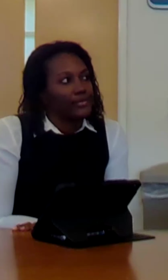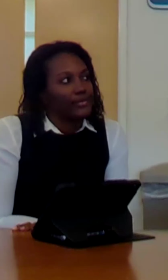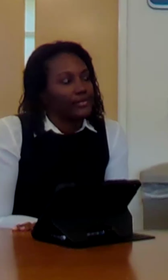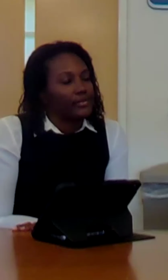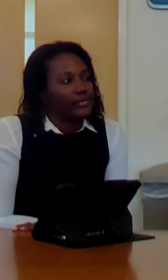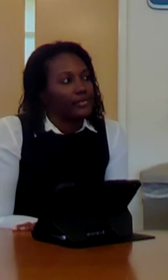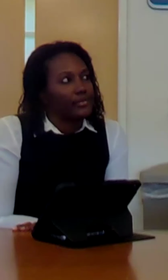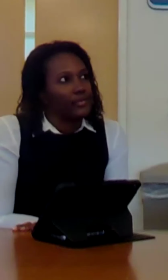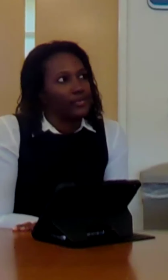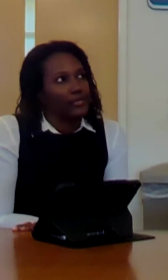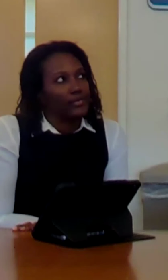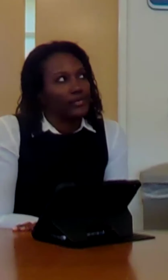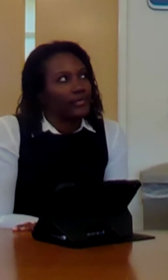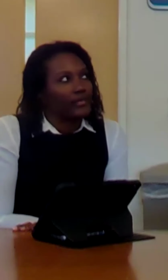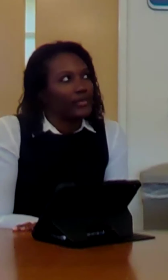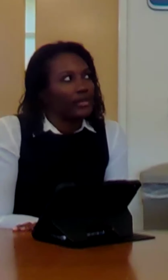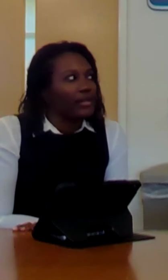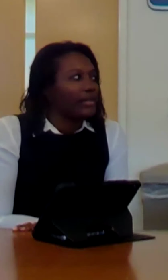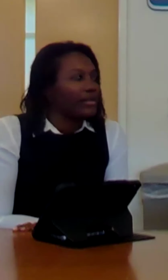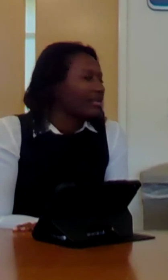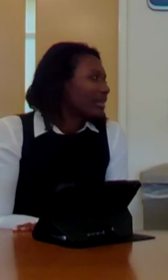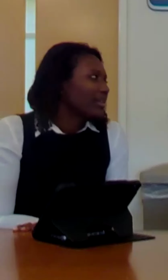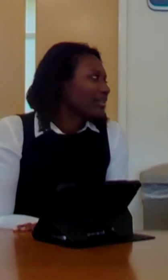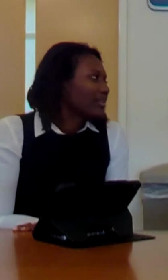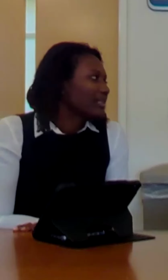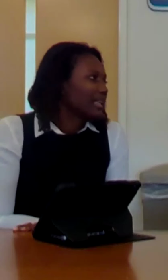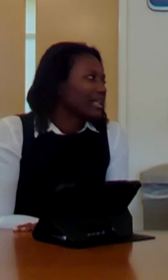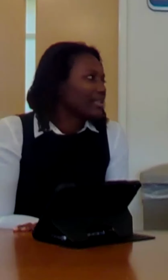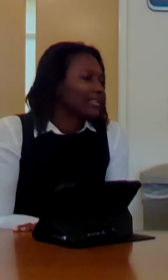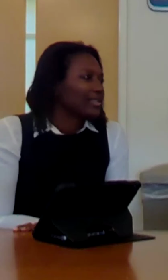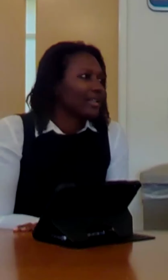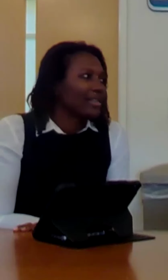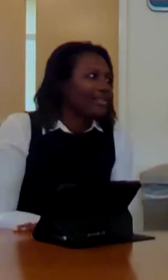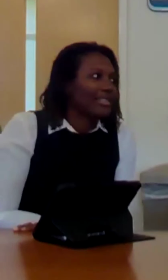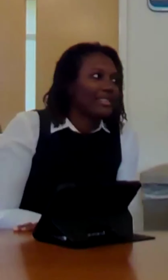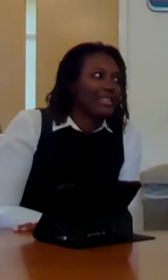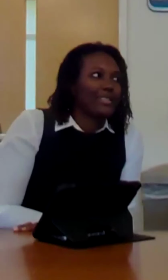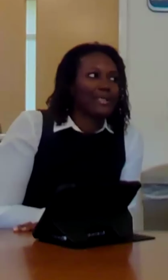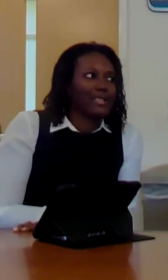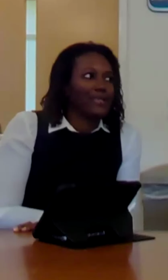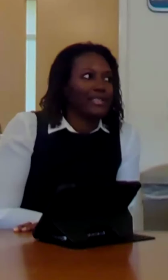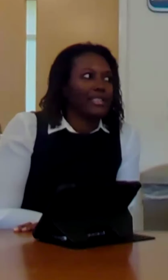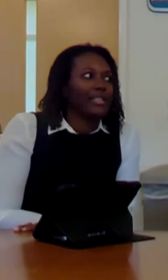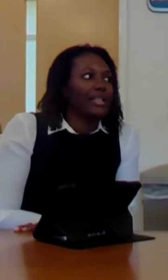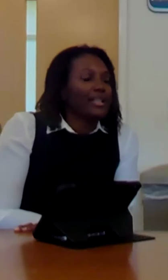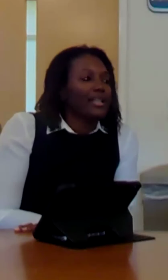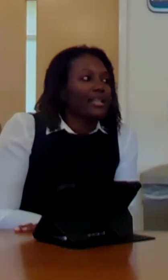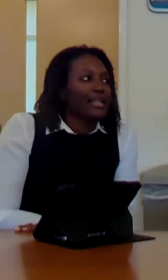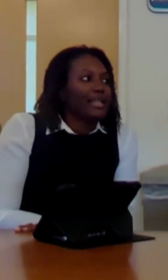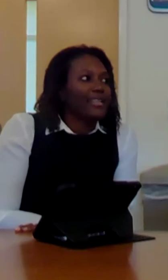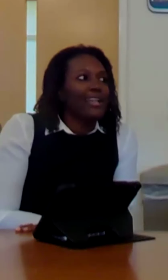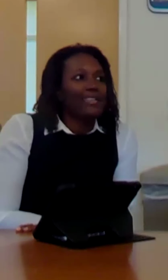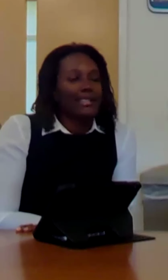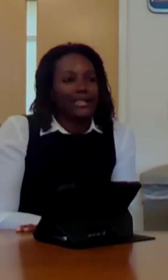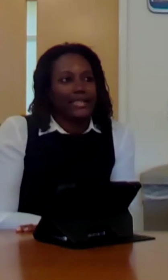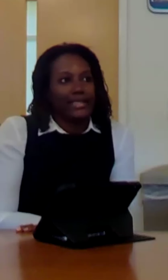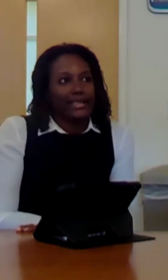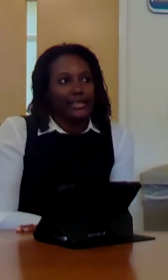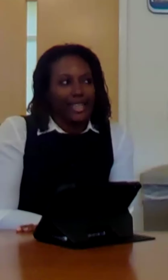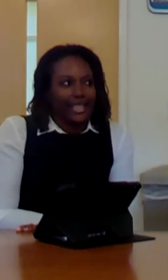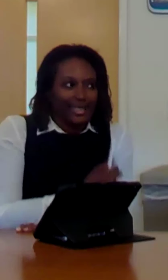what they meant when they reported p-value? You ever find like, Yeah, it's not always like super. So, okay, so it's not just me, okay. Yeah, no,